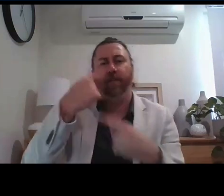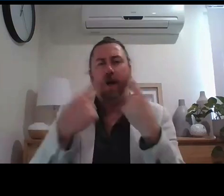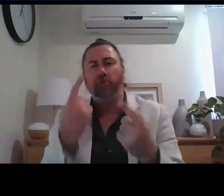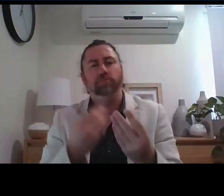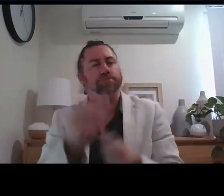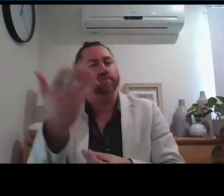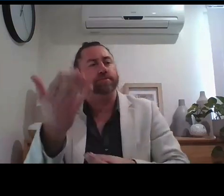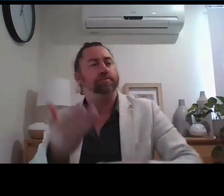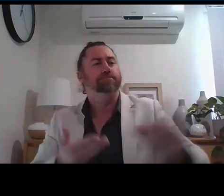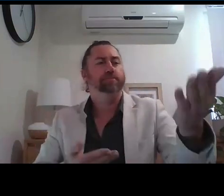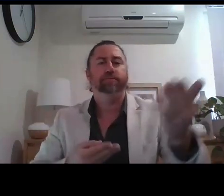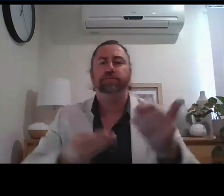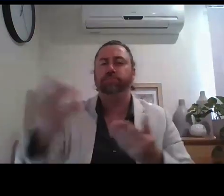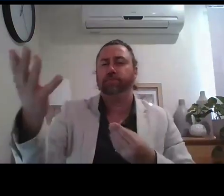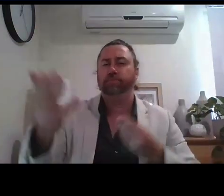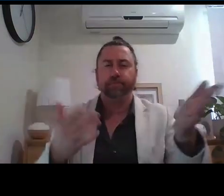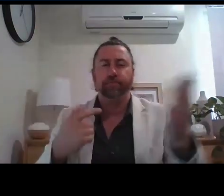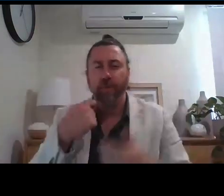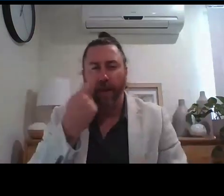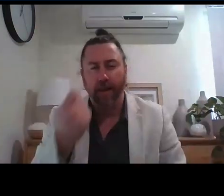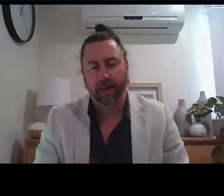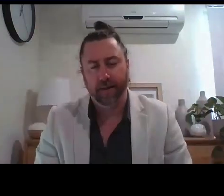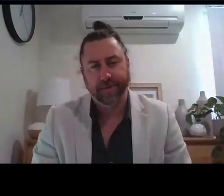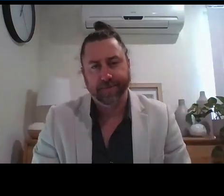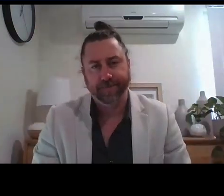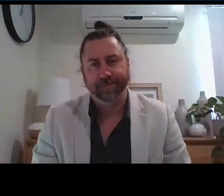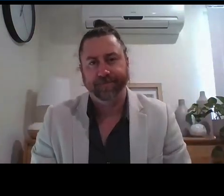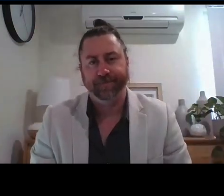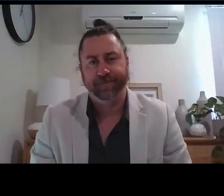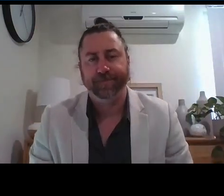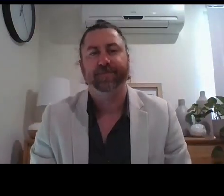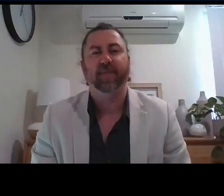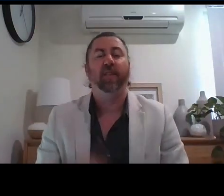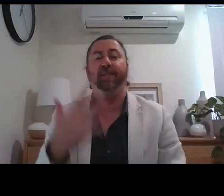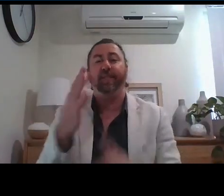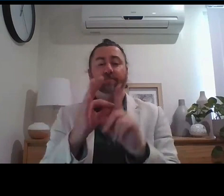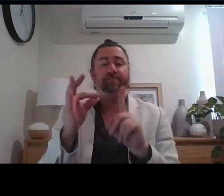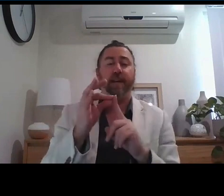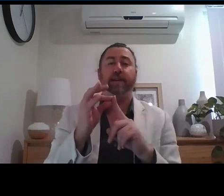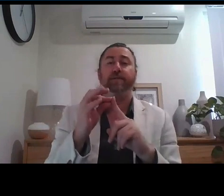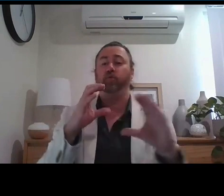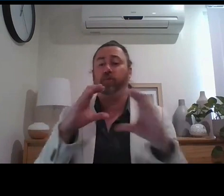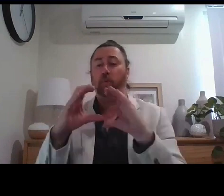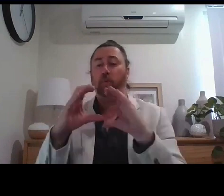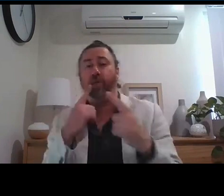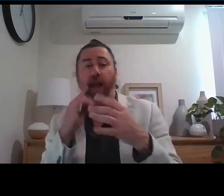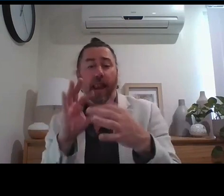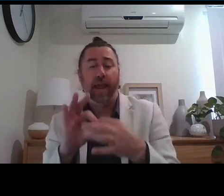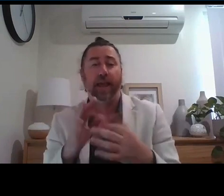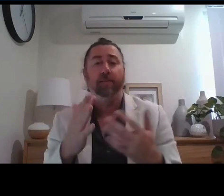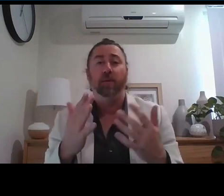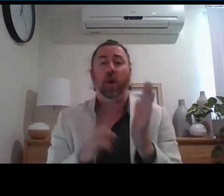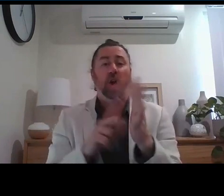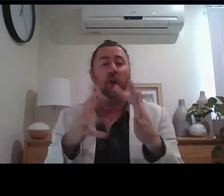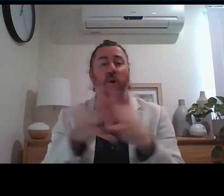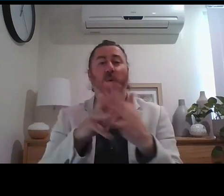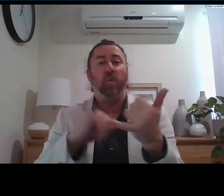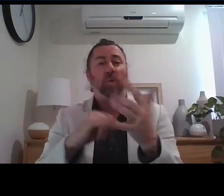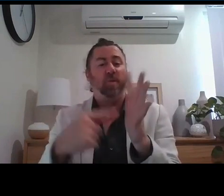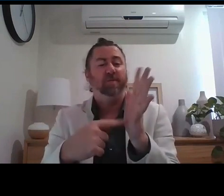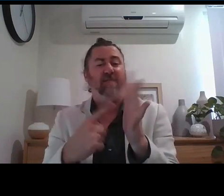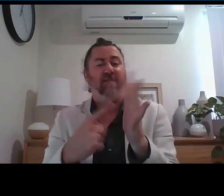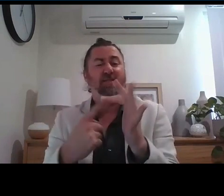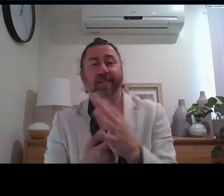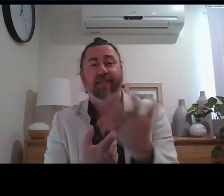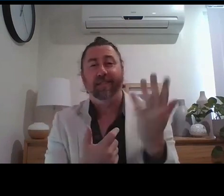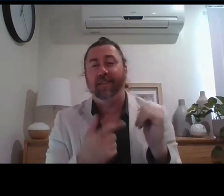various channels. So we'll provide updates and links to communication materials. We'll do it through newsletters, so please ensure you're signed